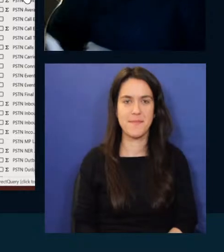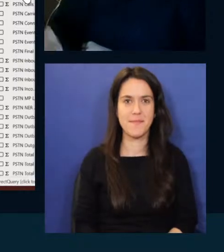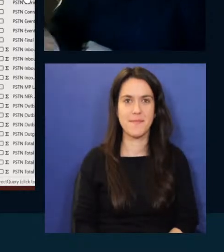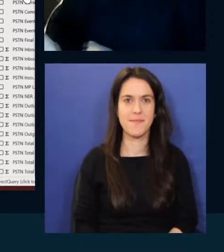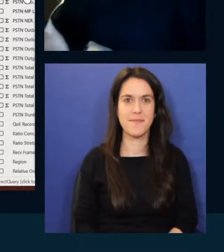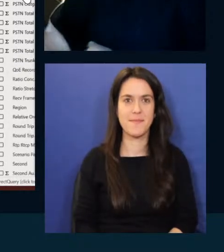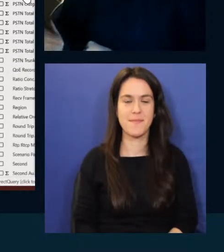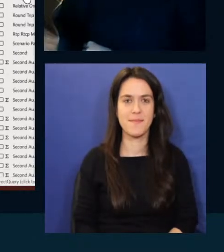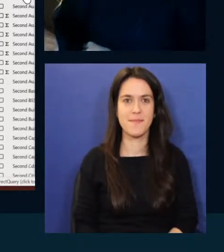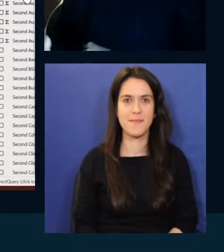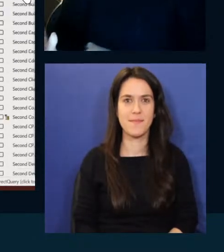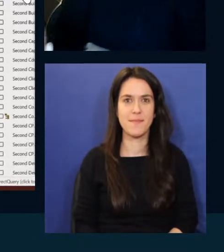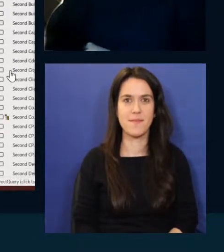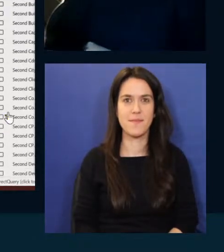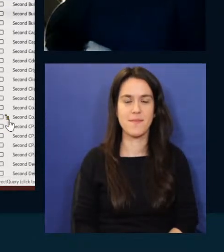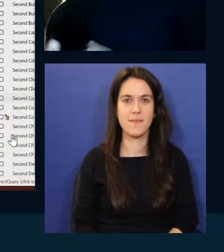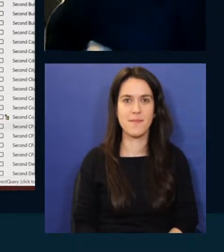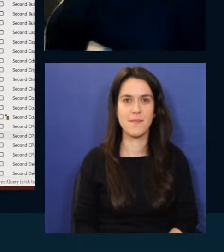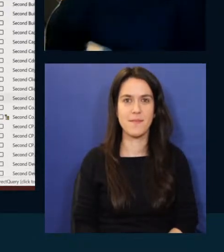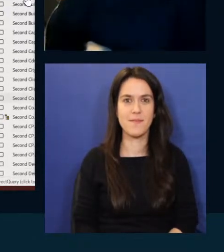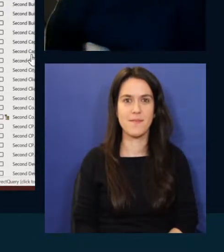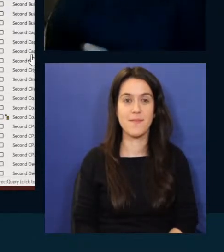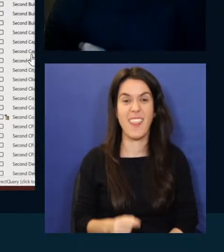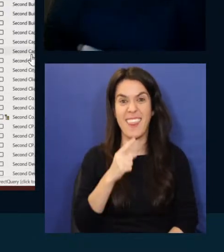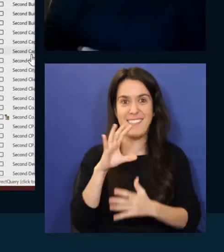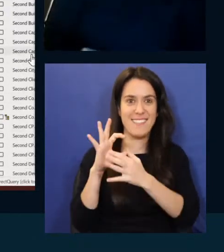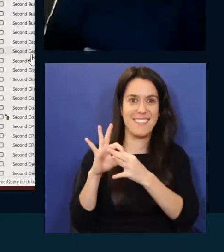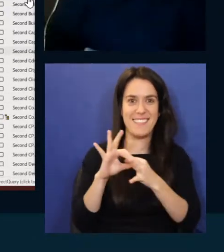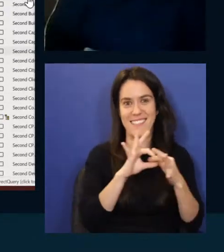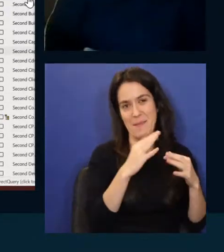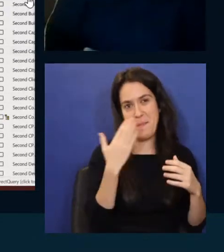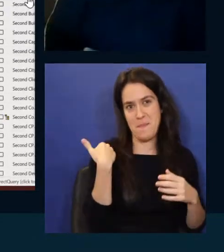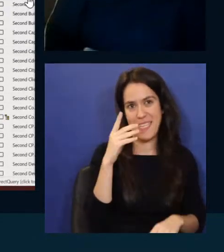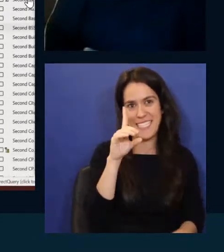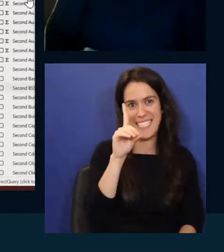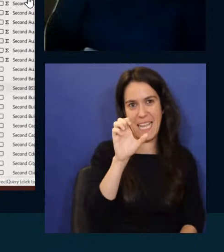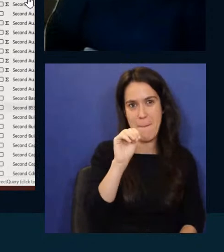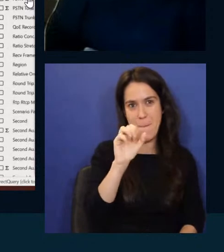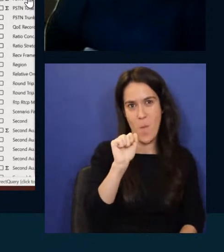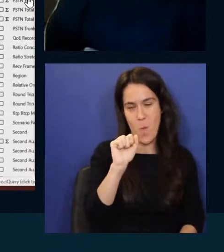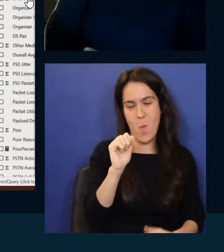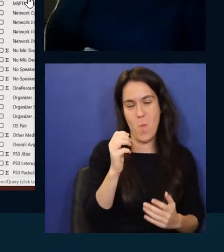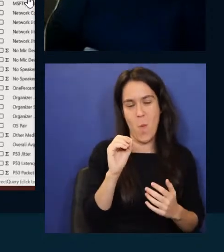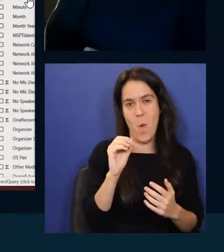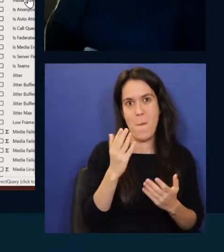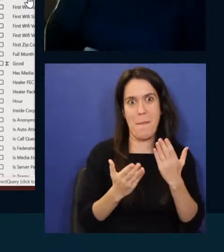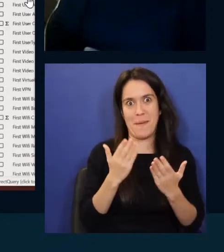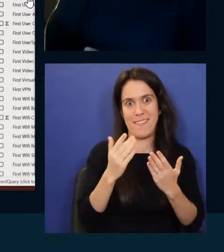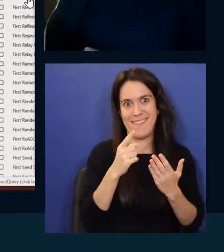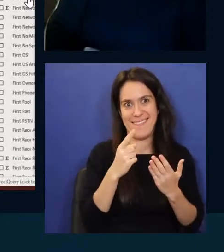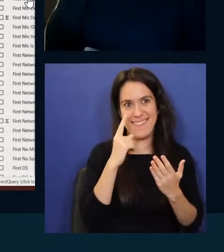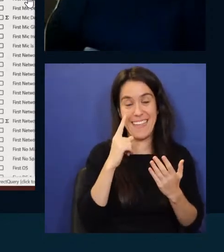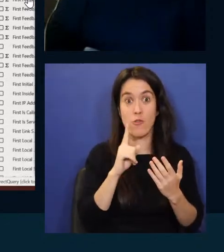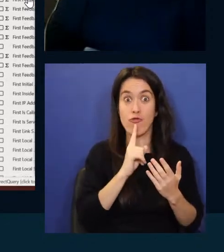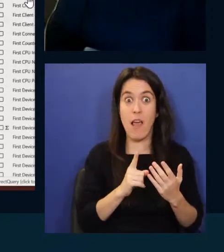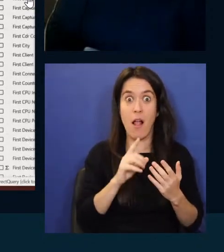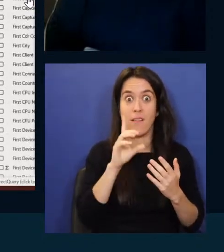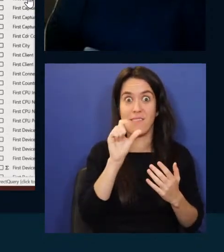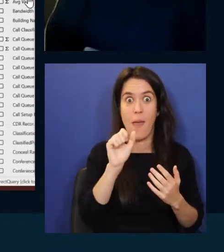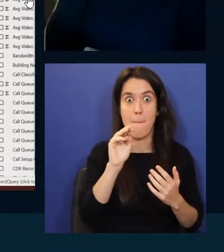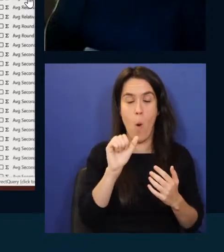Of course, this is based on my demo tenant, so you don't really see that much interesting insights. But if you're on a real tenant, I'm sure there will